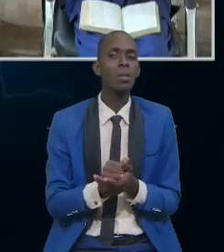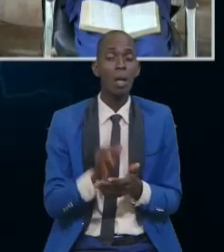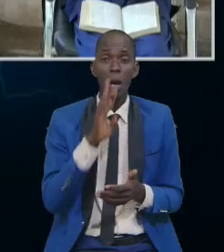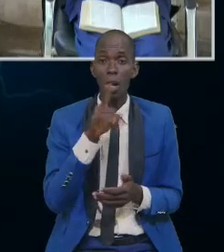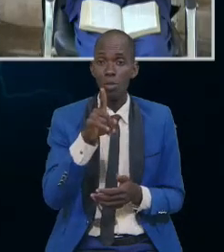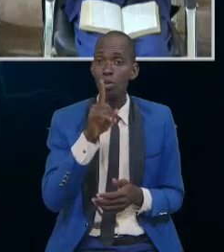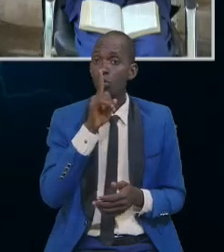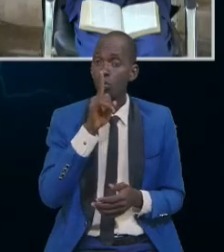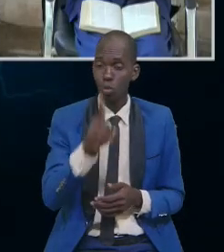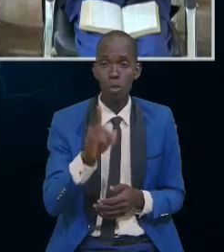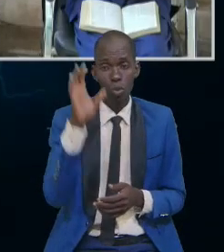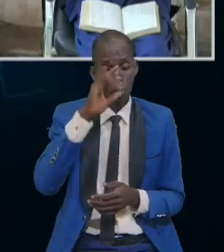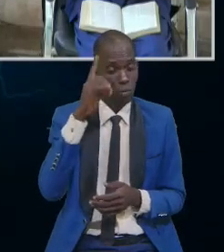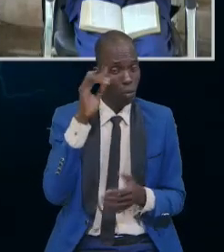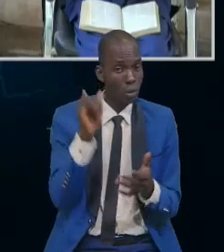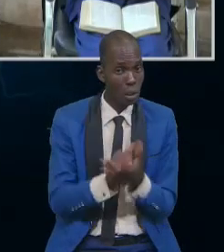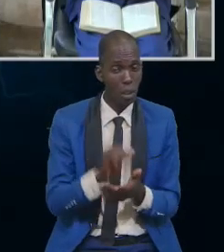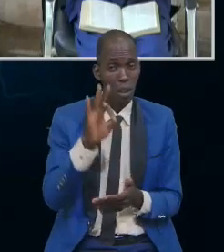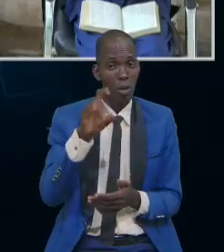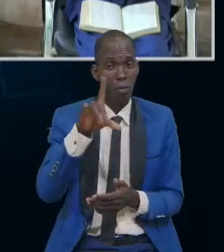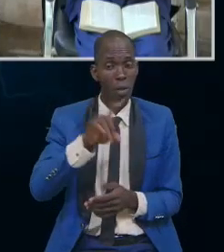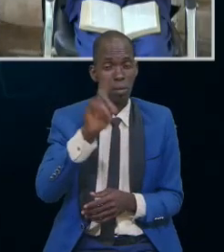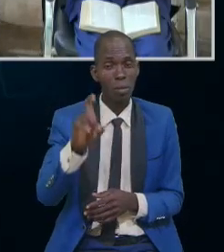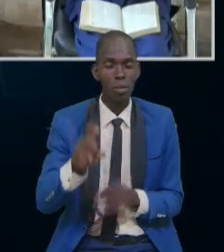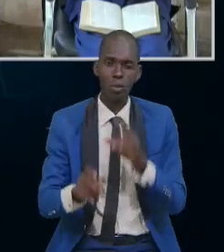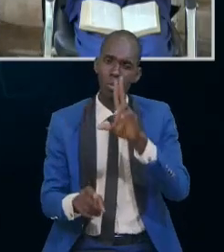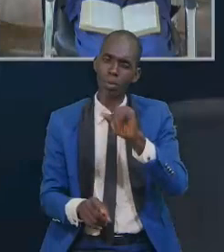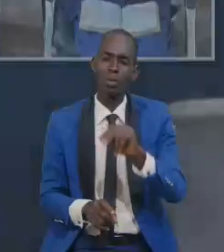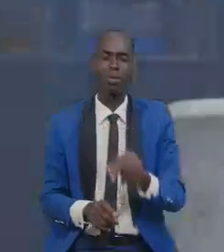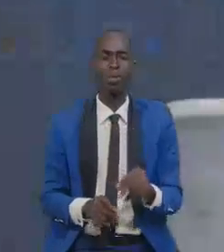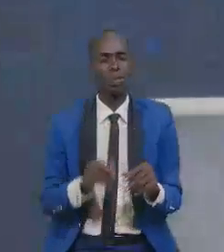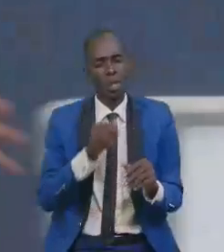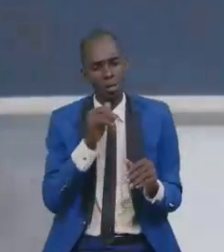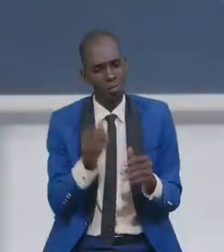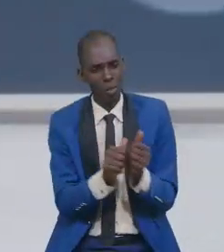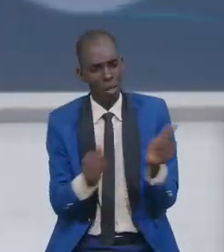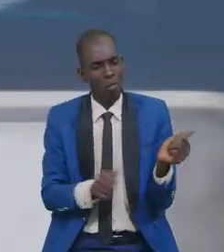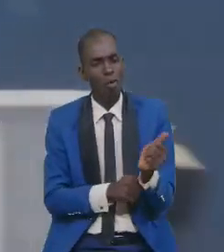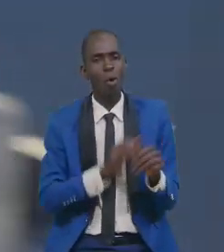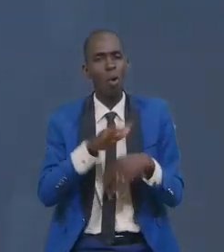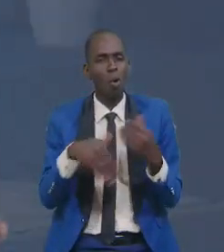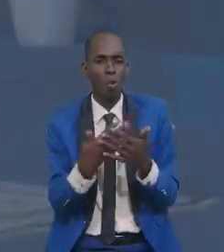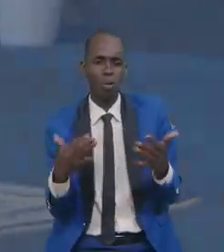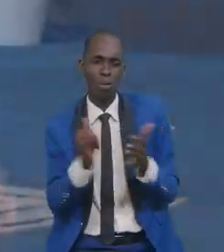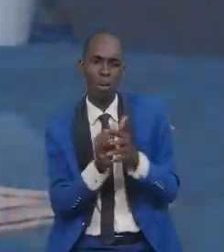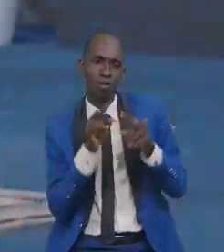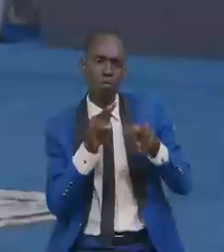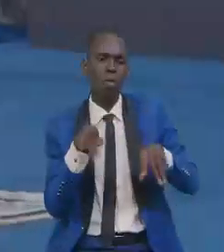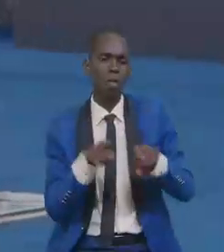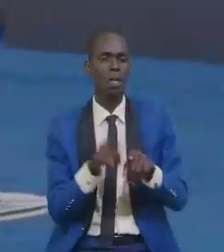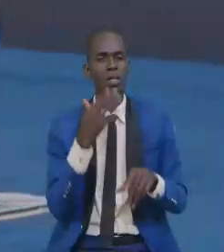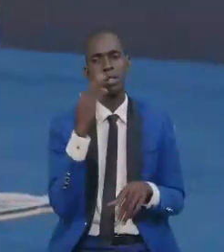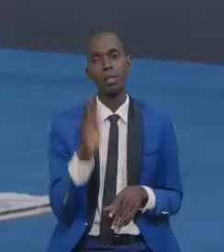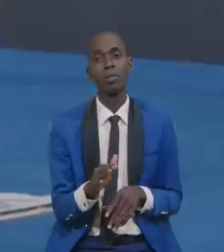bribes? Abstain from all appearance of evil. Your friends, you know, they come